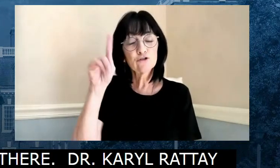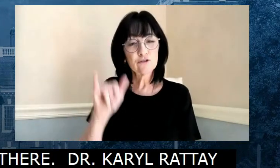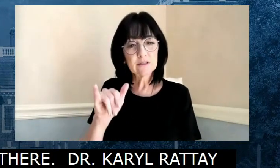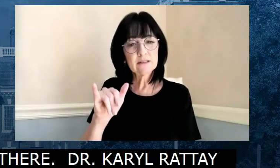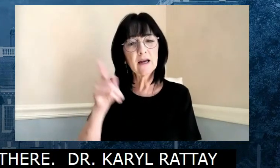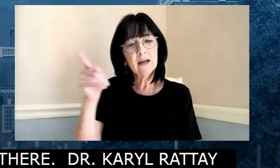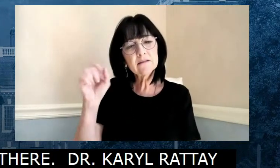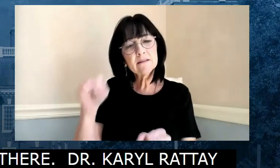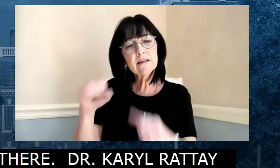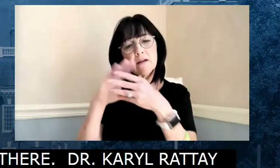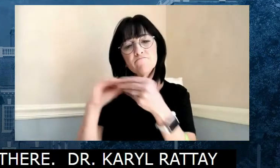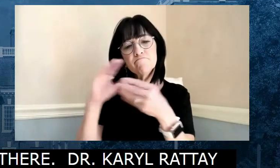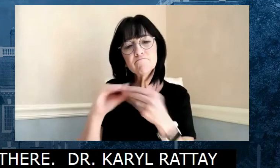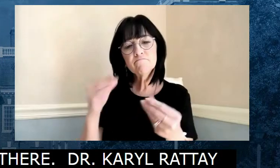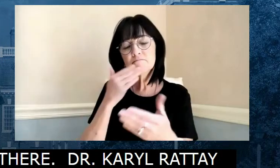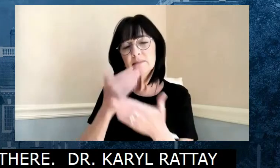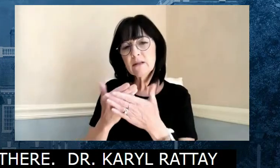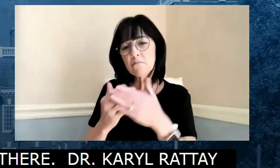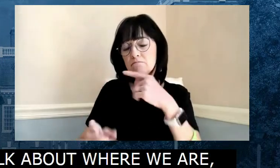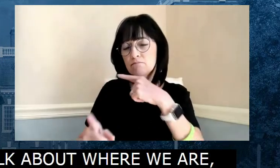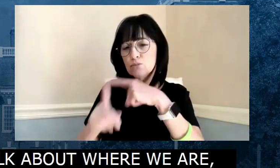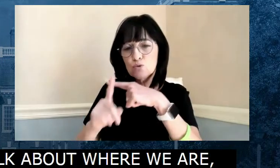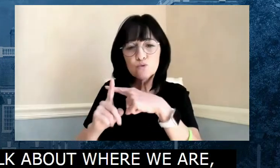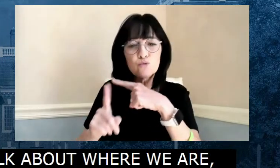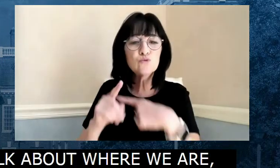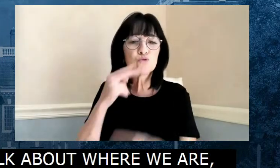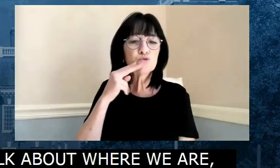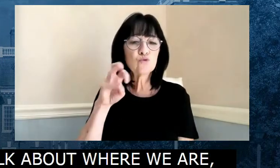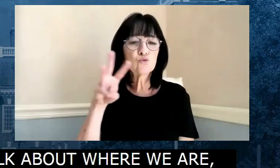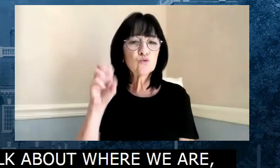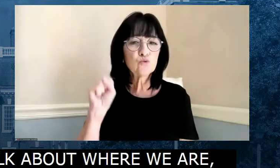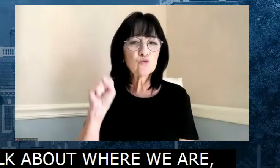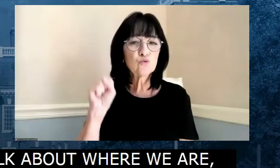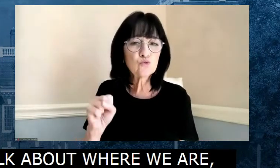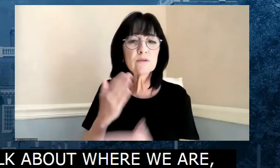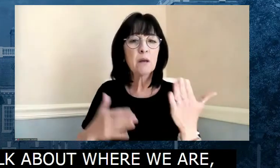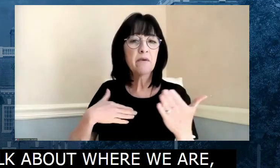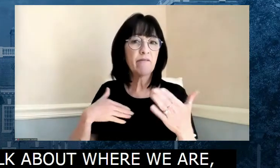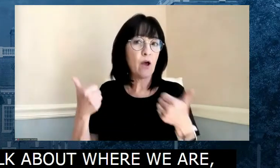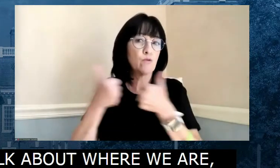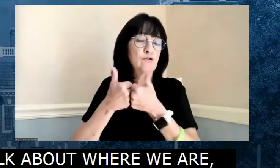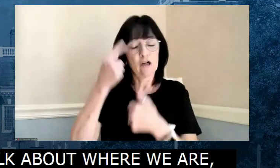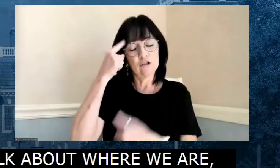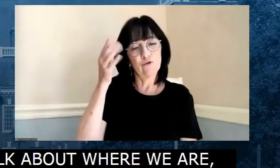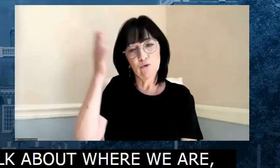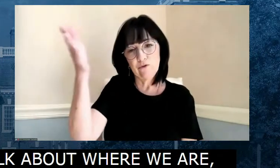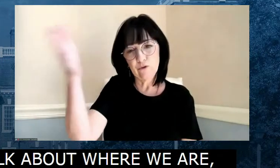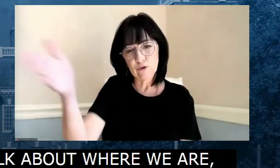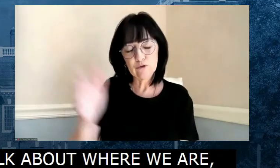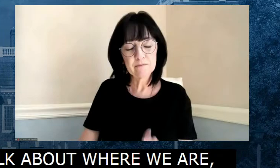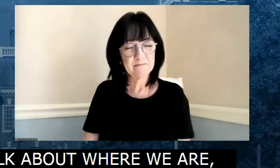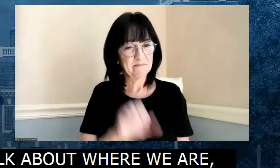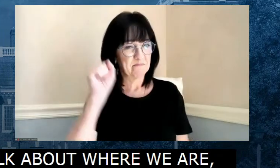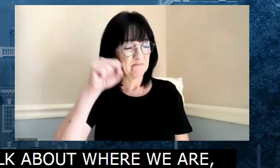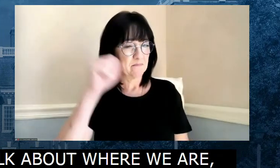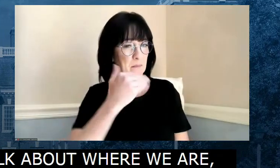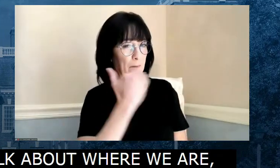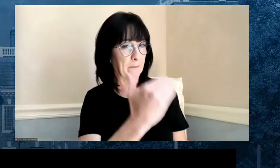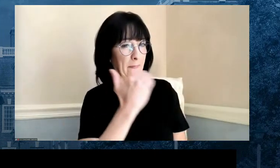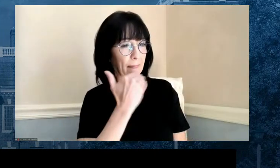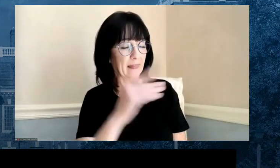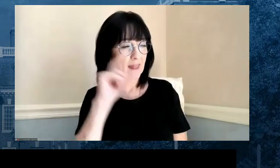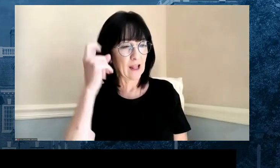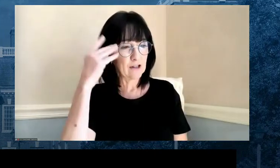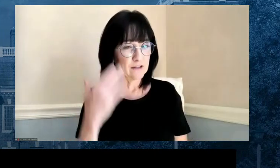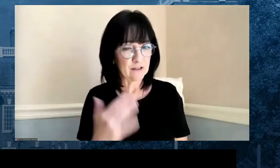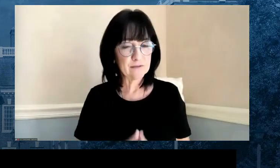and then some challenges as we look to the future. Great. Thank you so much, Governor. So as always, I'll start with